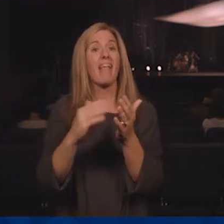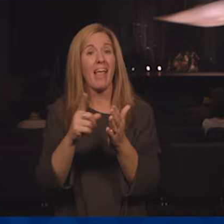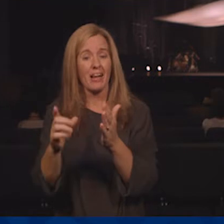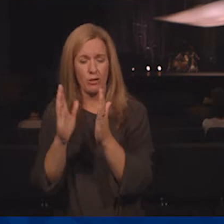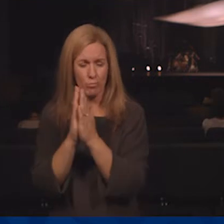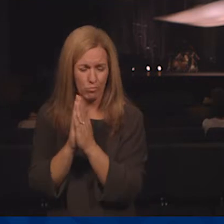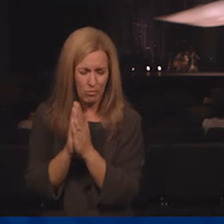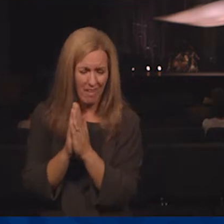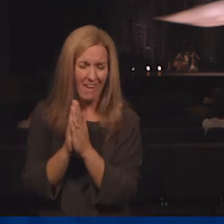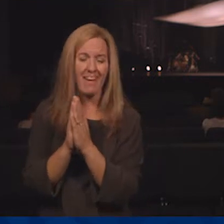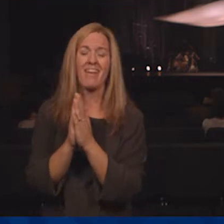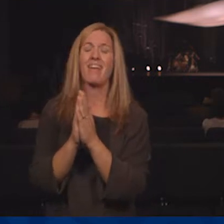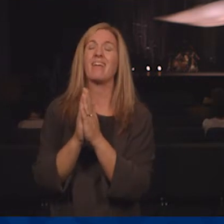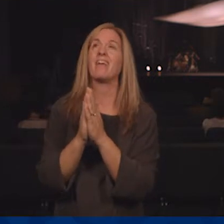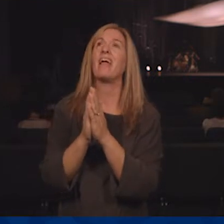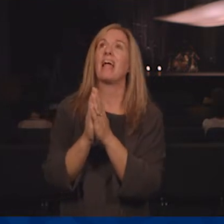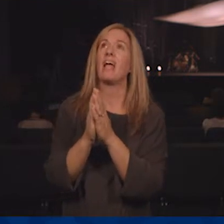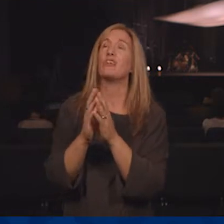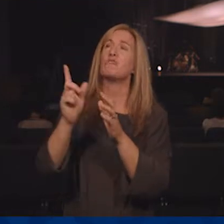its crops.